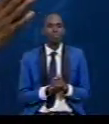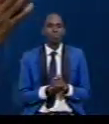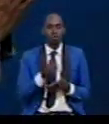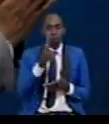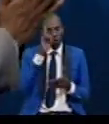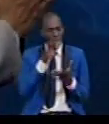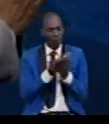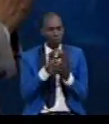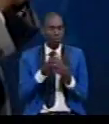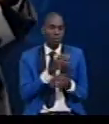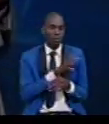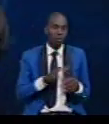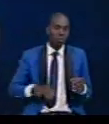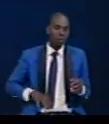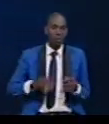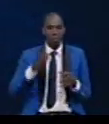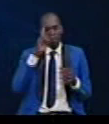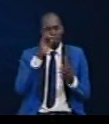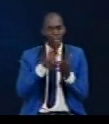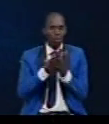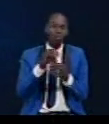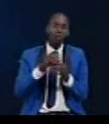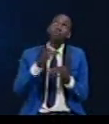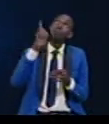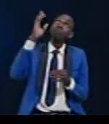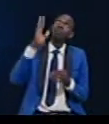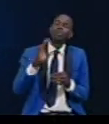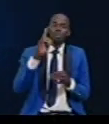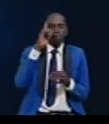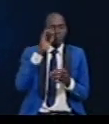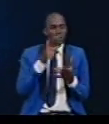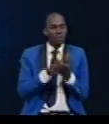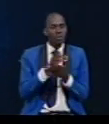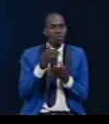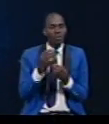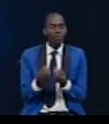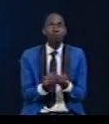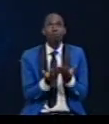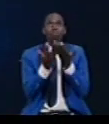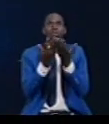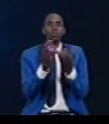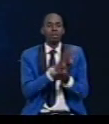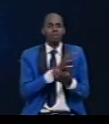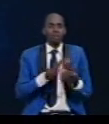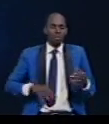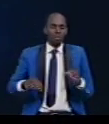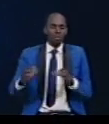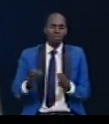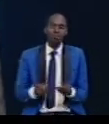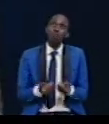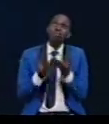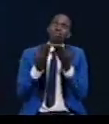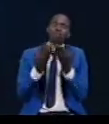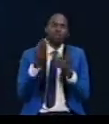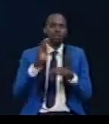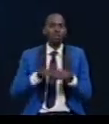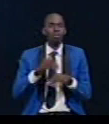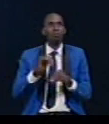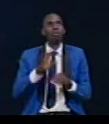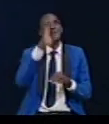in God. You believe the sacrifice he made on the cross of Calvary. And